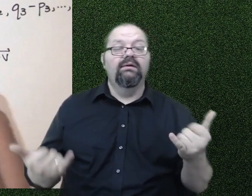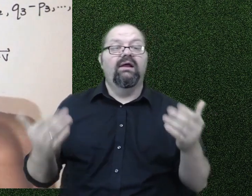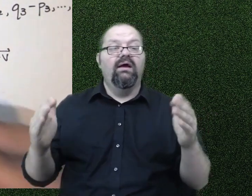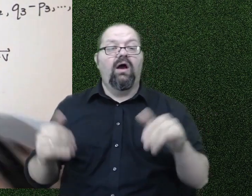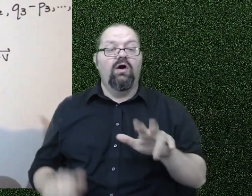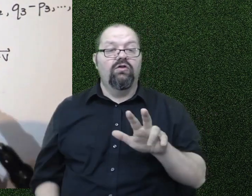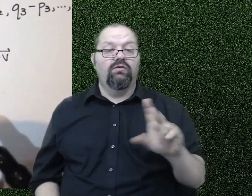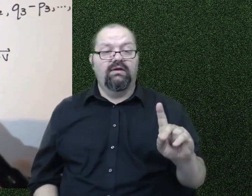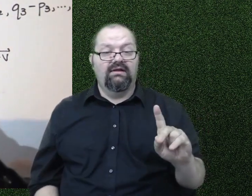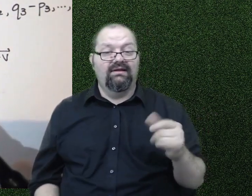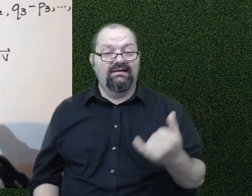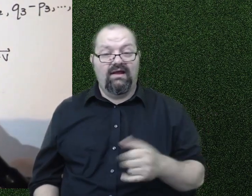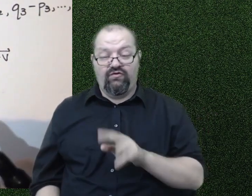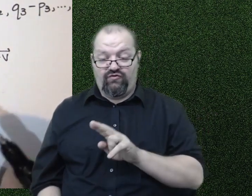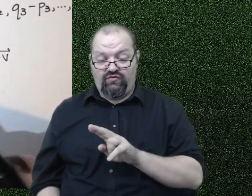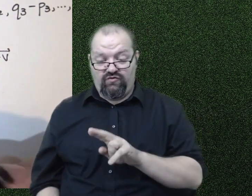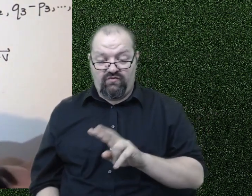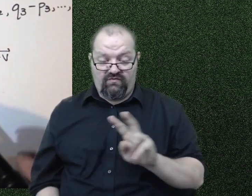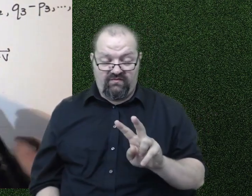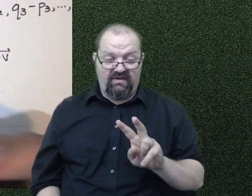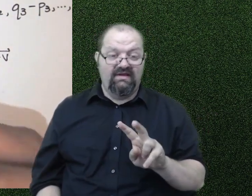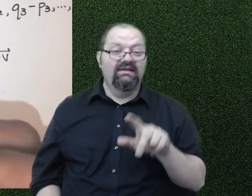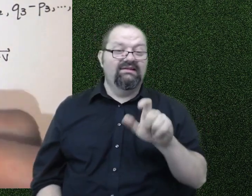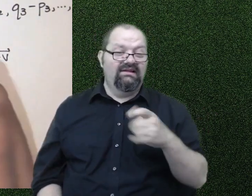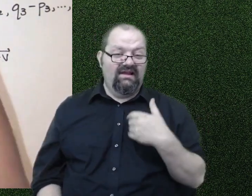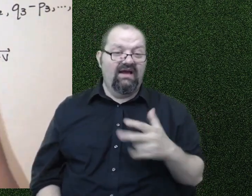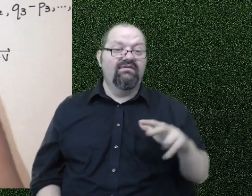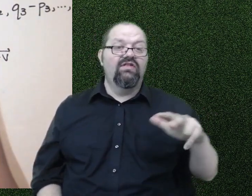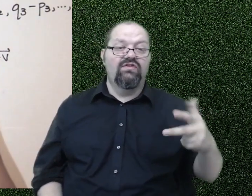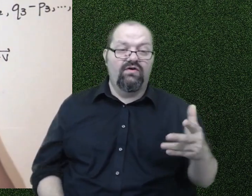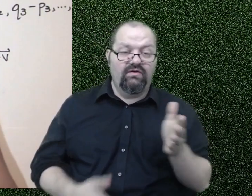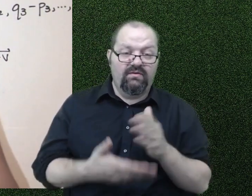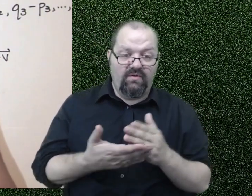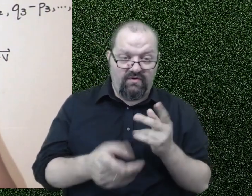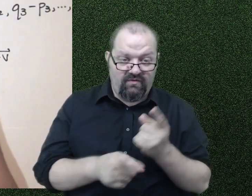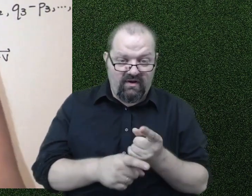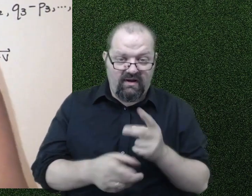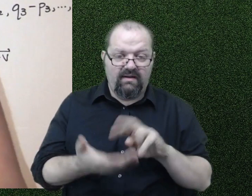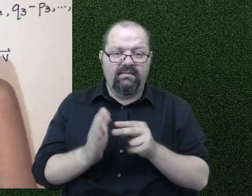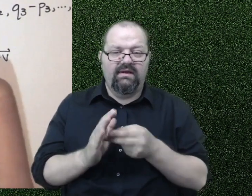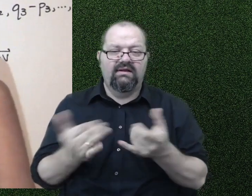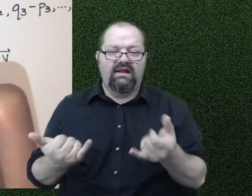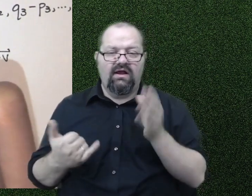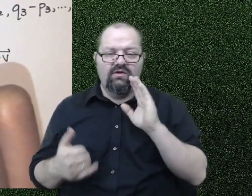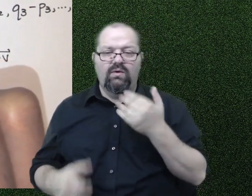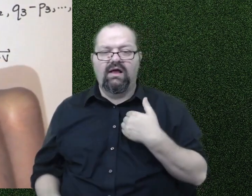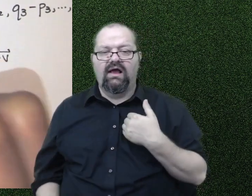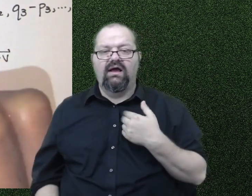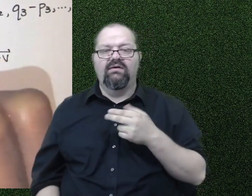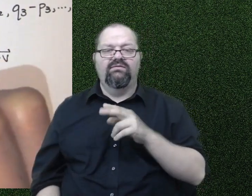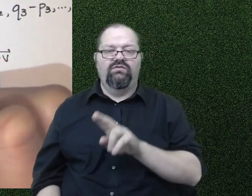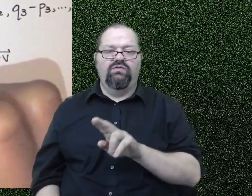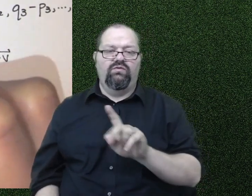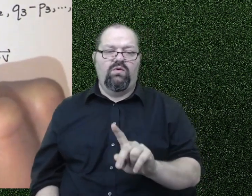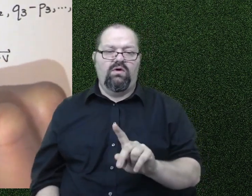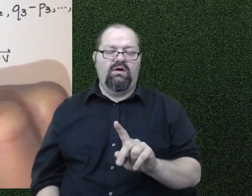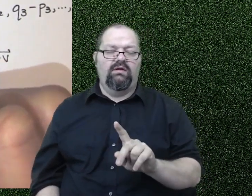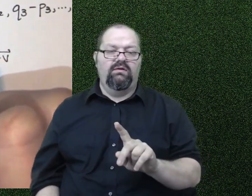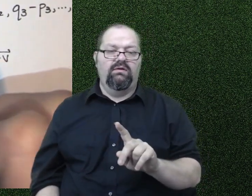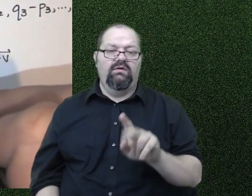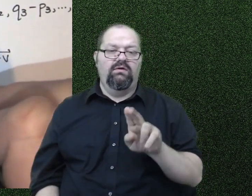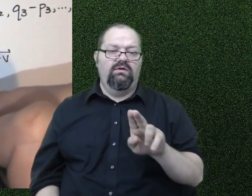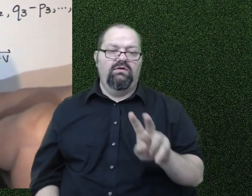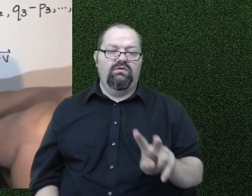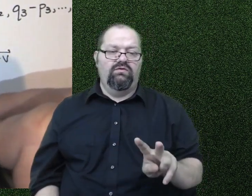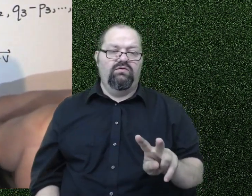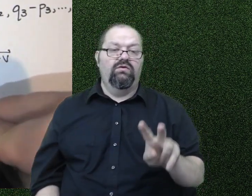now my U and V have to have 3 components. U will have components U1, U2,